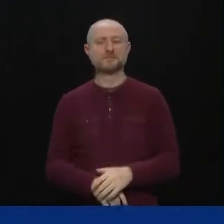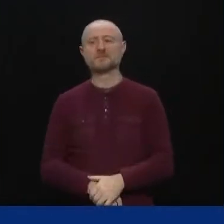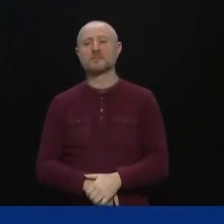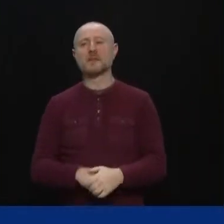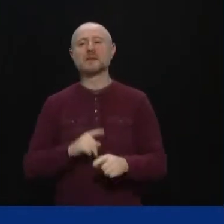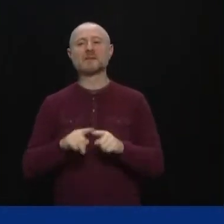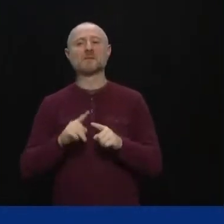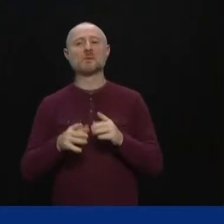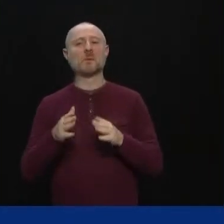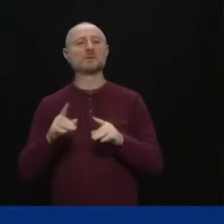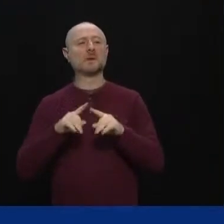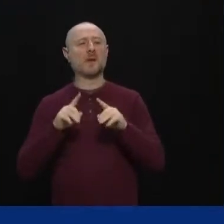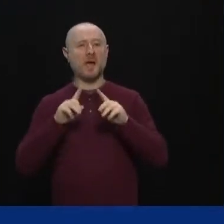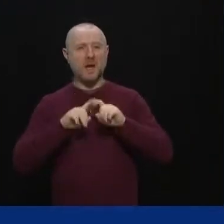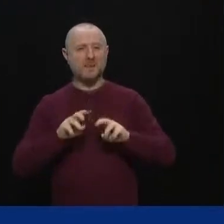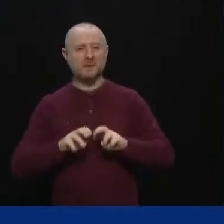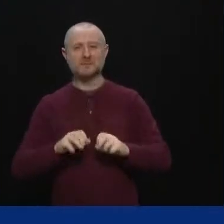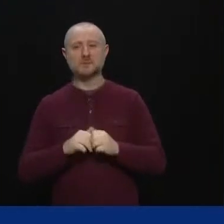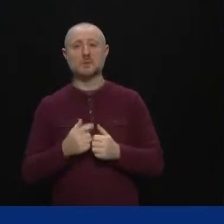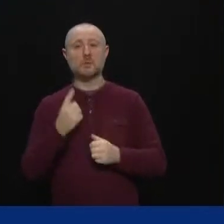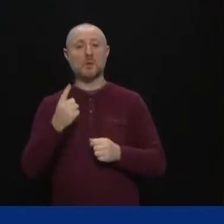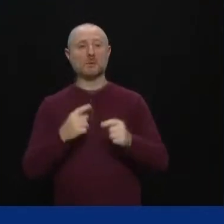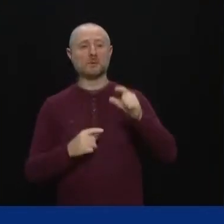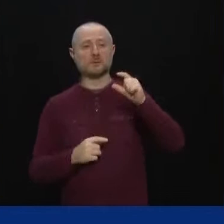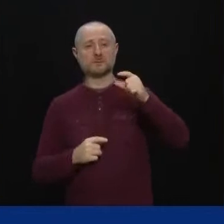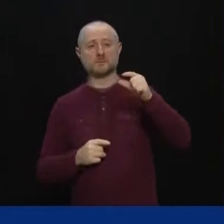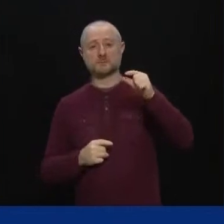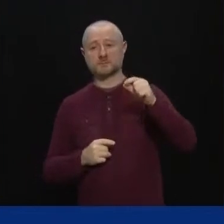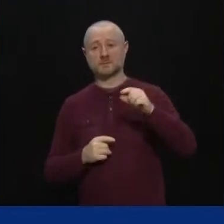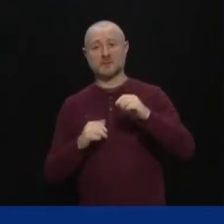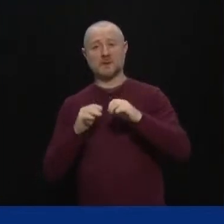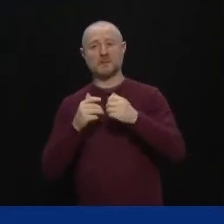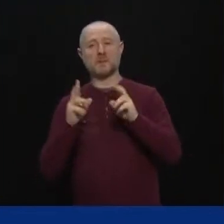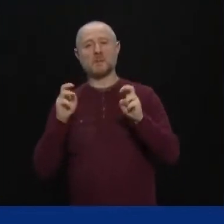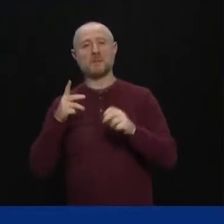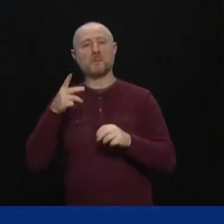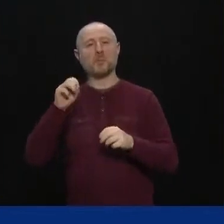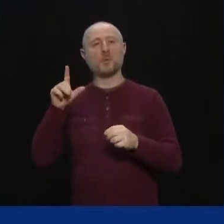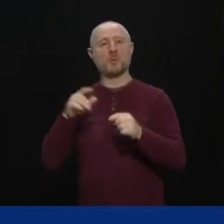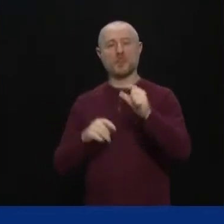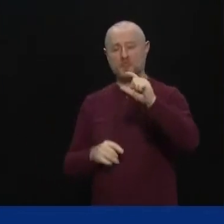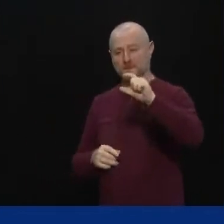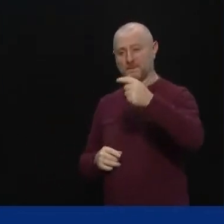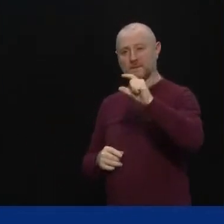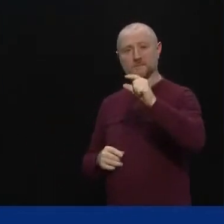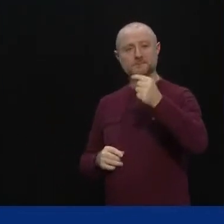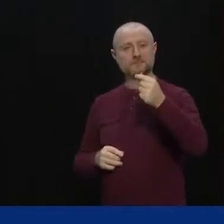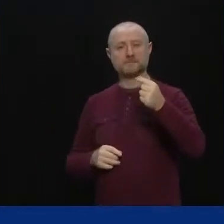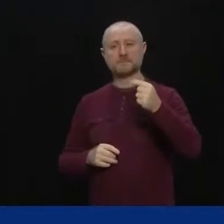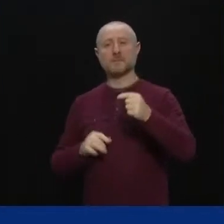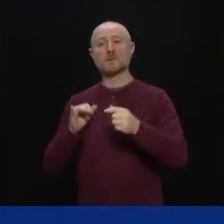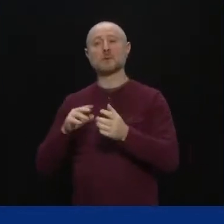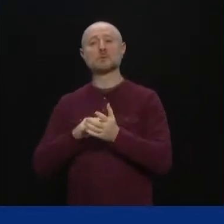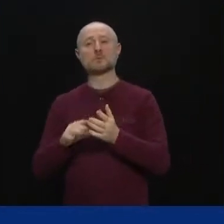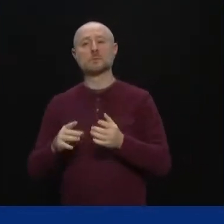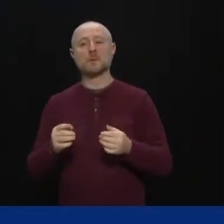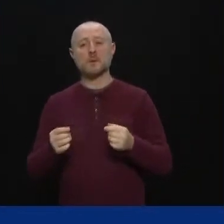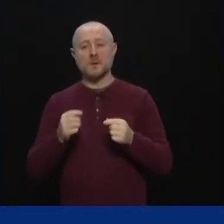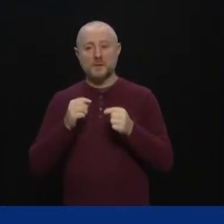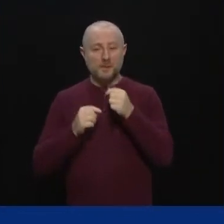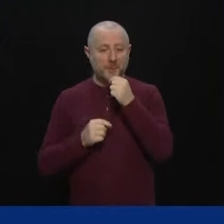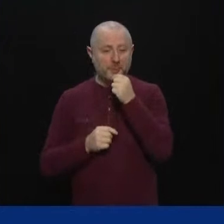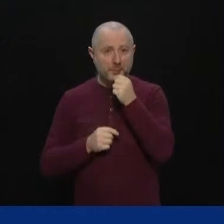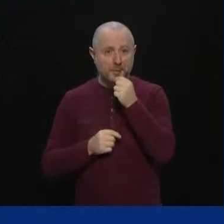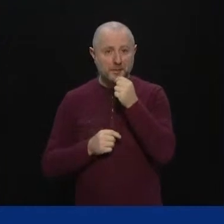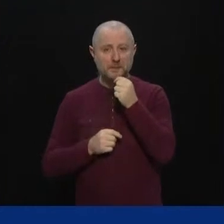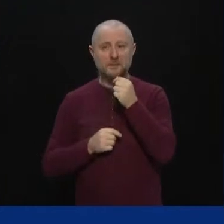results. This is one where we can do pool testing. An individual, usually students, will spit into this vial. I'm not